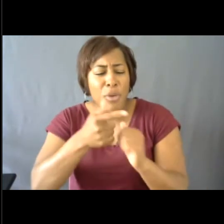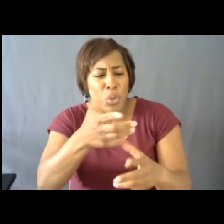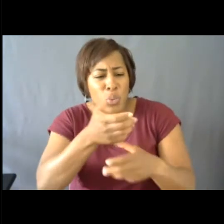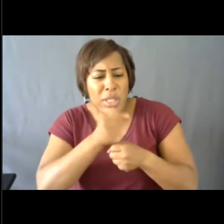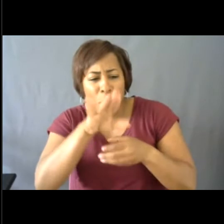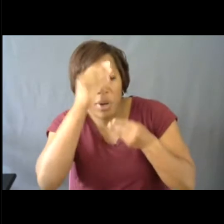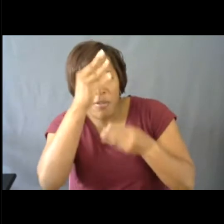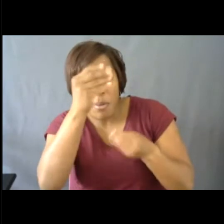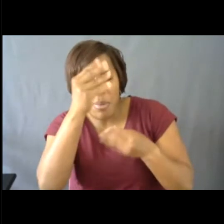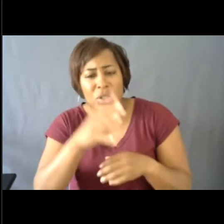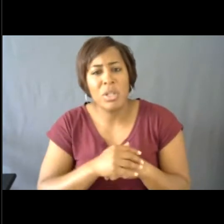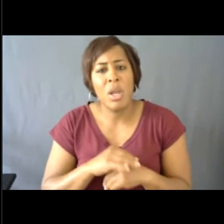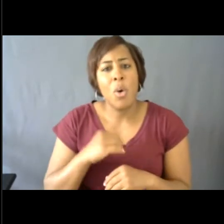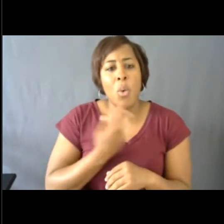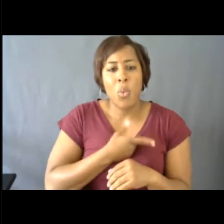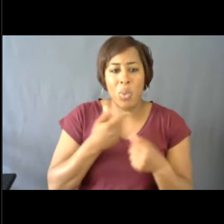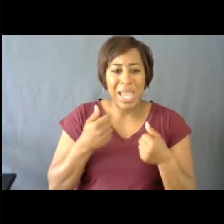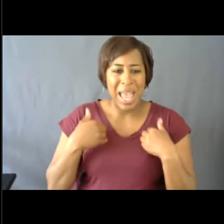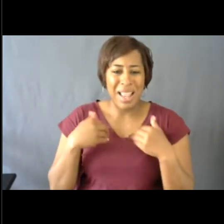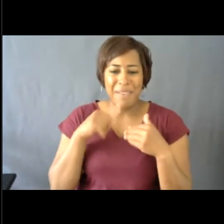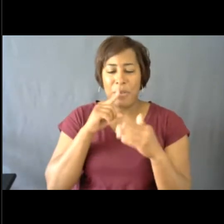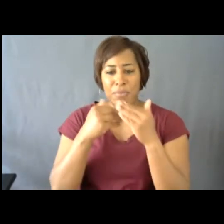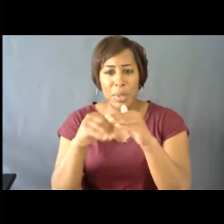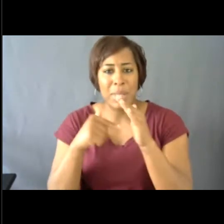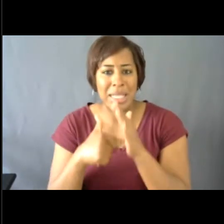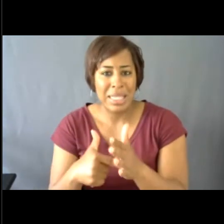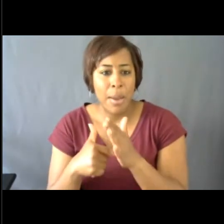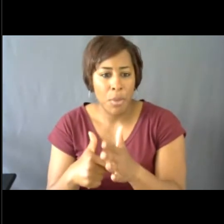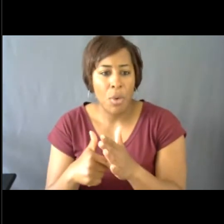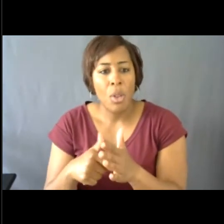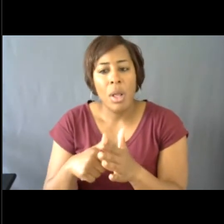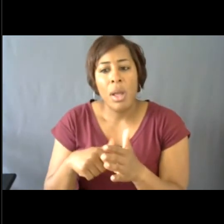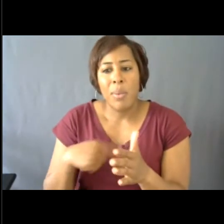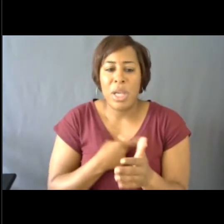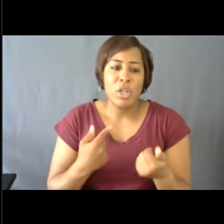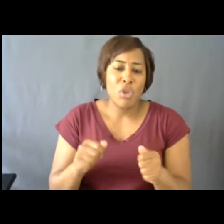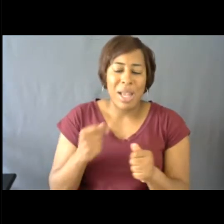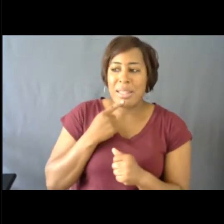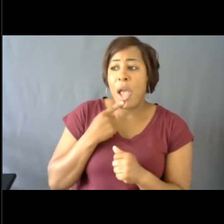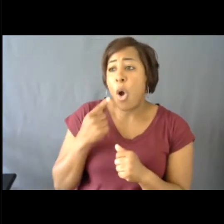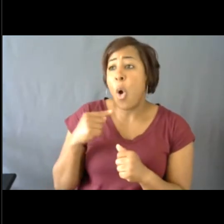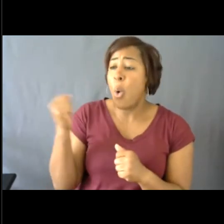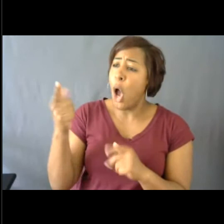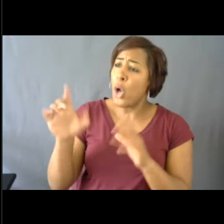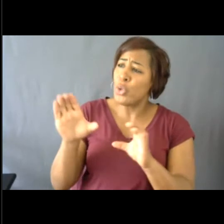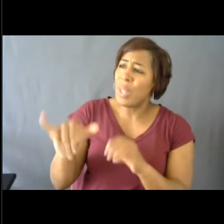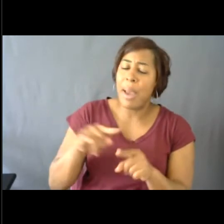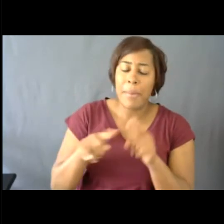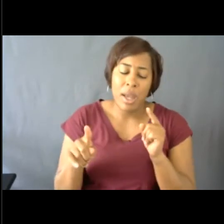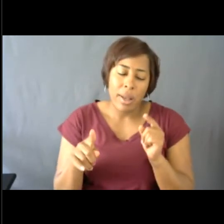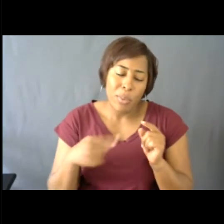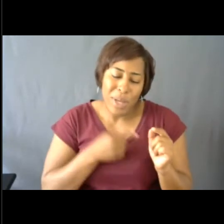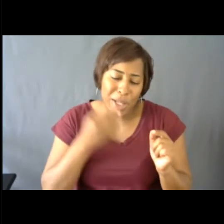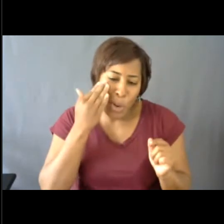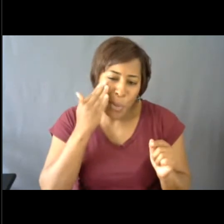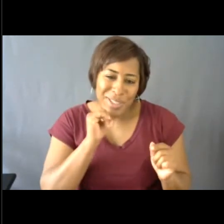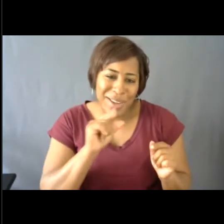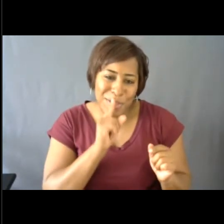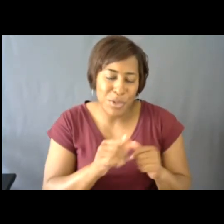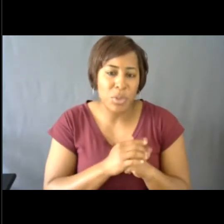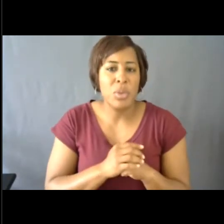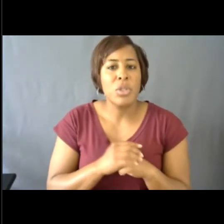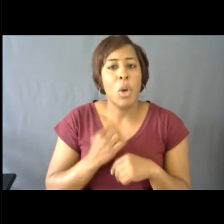sample, and we tried to extrapolate that this is what everyone does, but we know they don't. But I think some of the questions we asked were similar, and then they told us what they